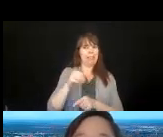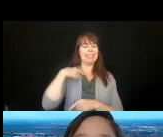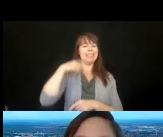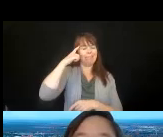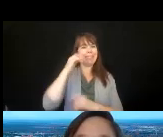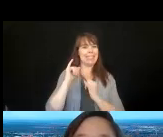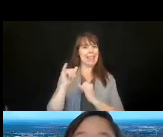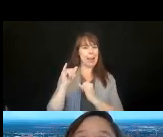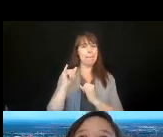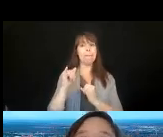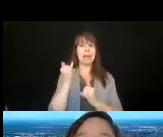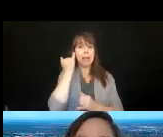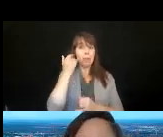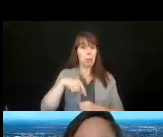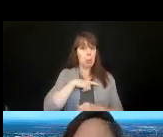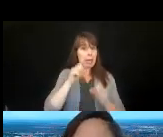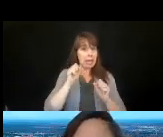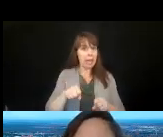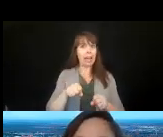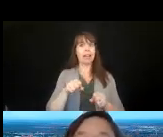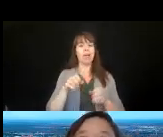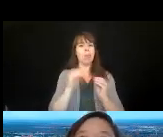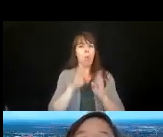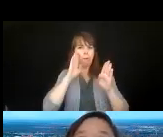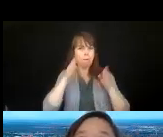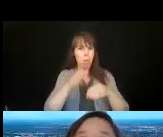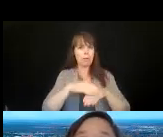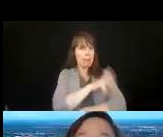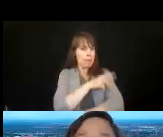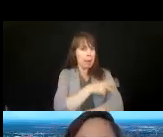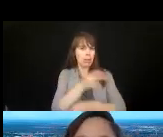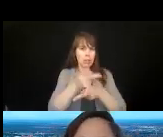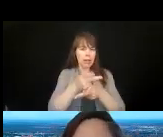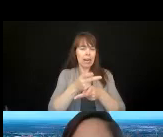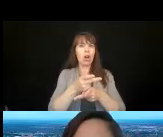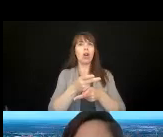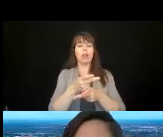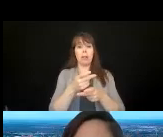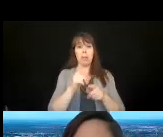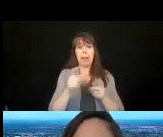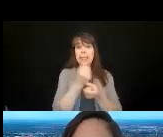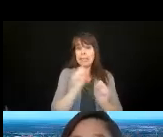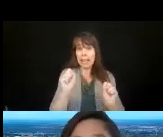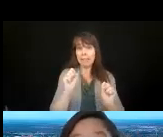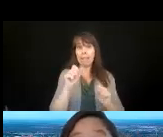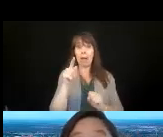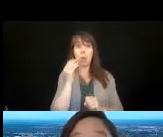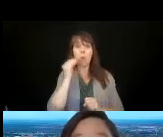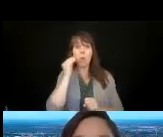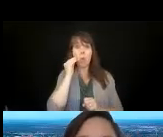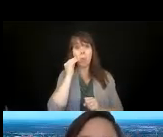if we can really do this patient-centric care in the most safe and effective environment that is the